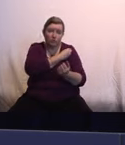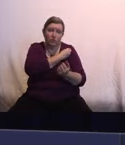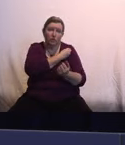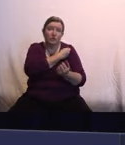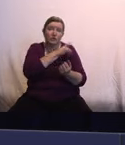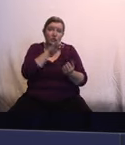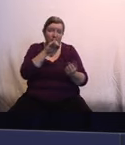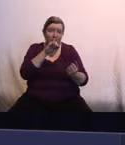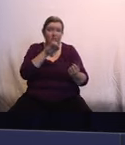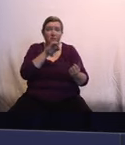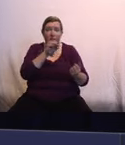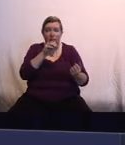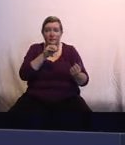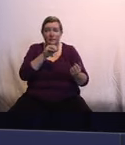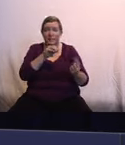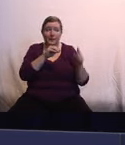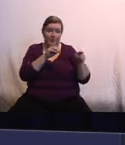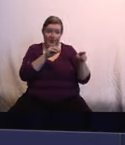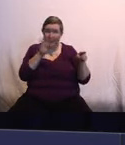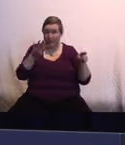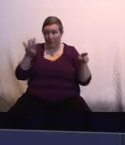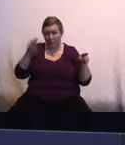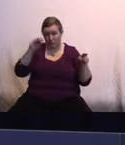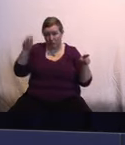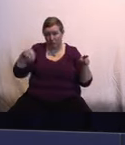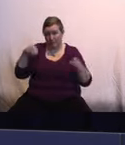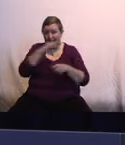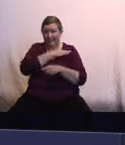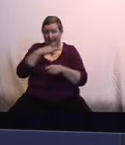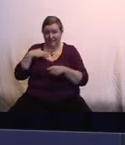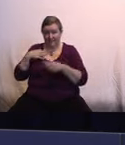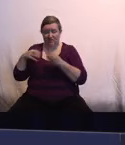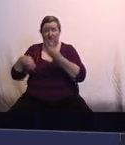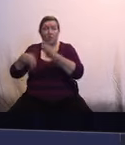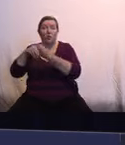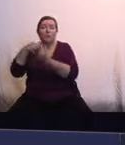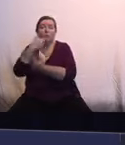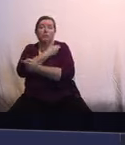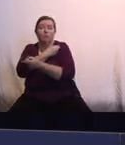but only 44% of the staff have received a booster.